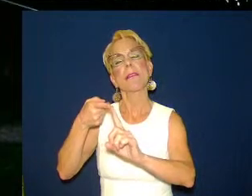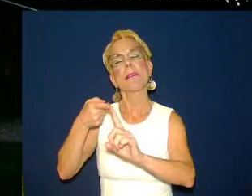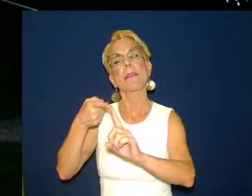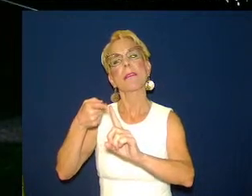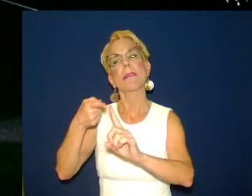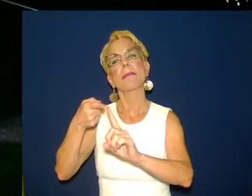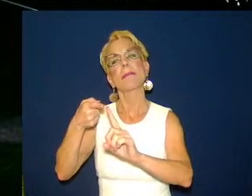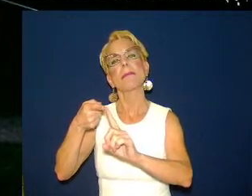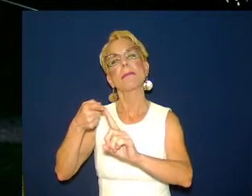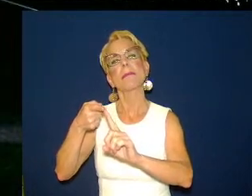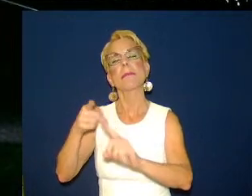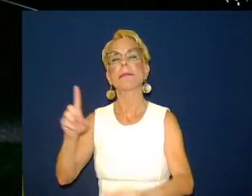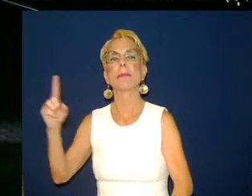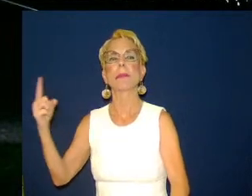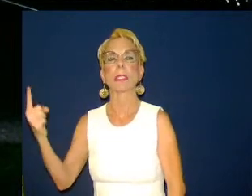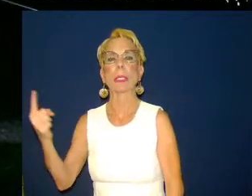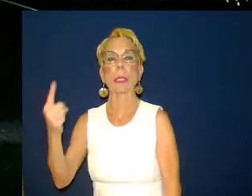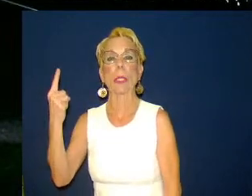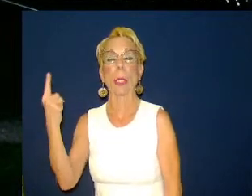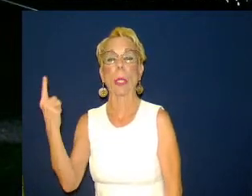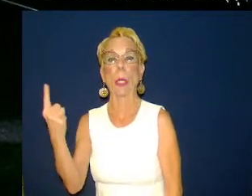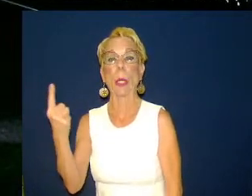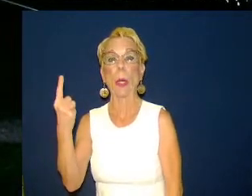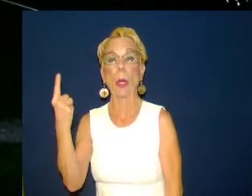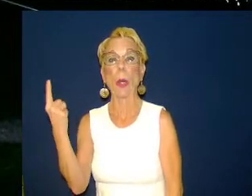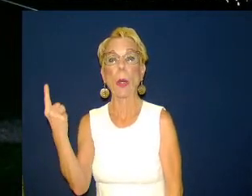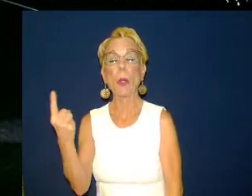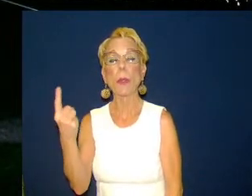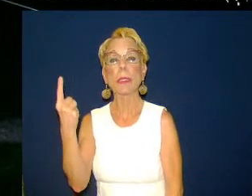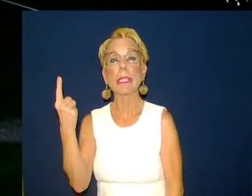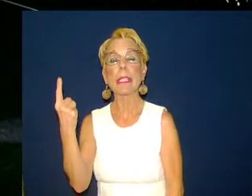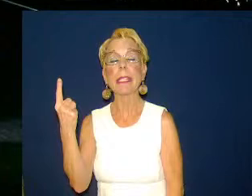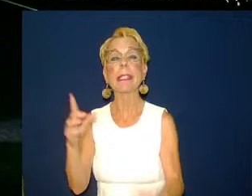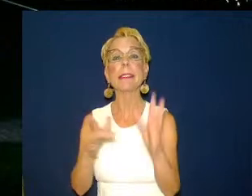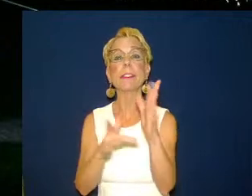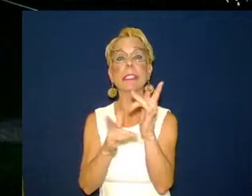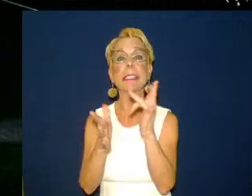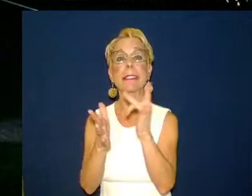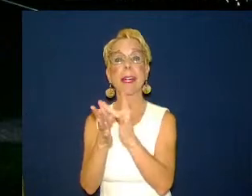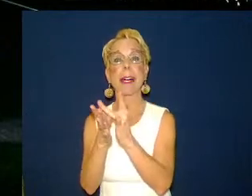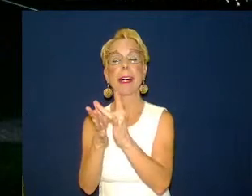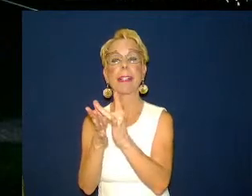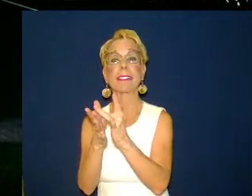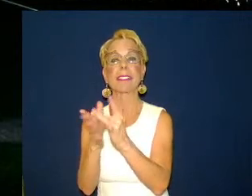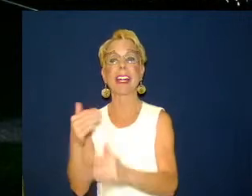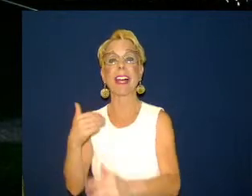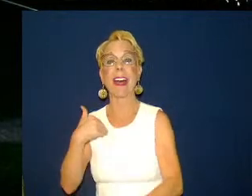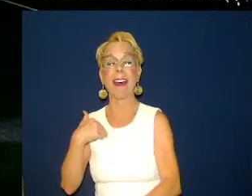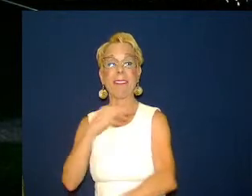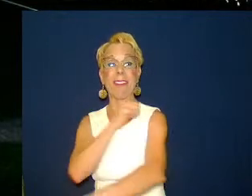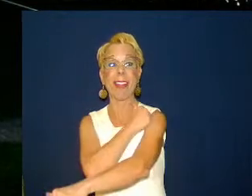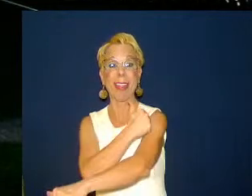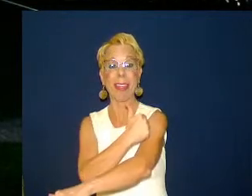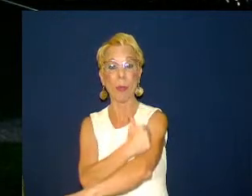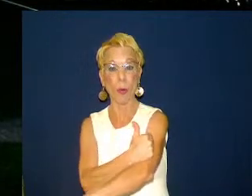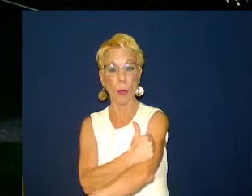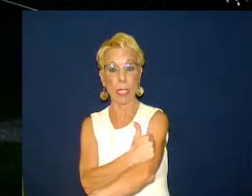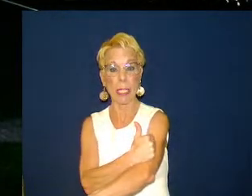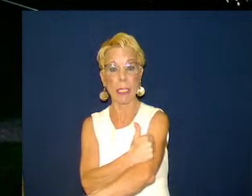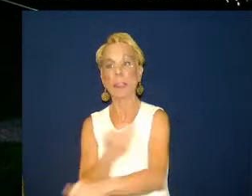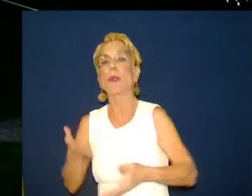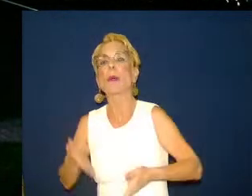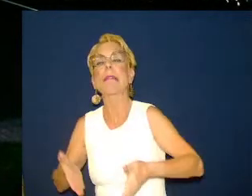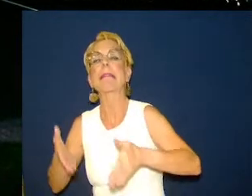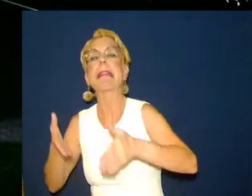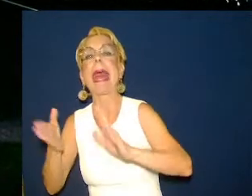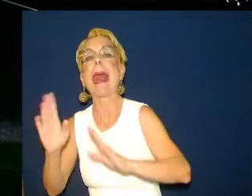to permit entrance into the New Jerusalem, the kingdom of God, and heaven itself. What is that saying?